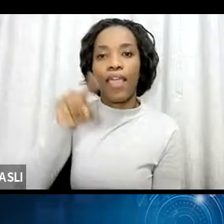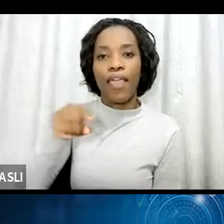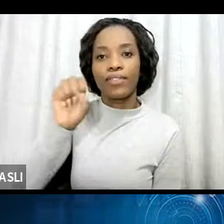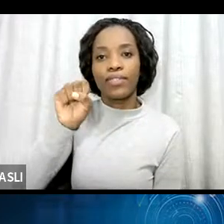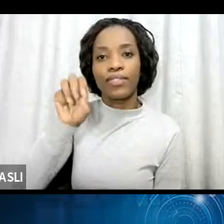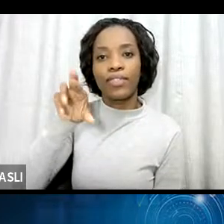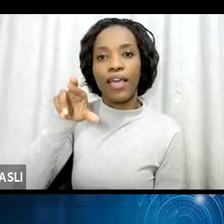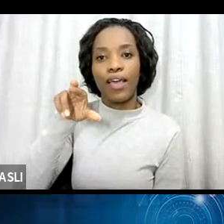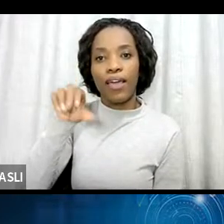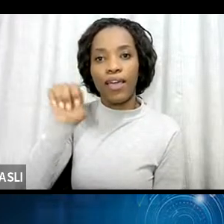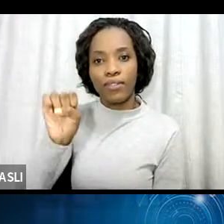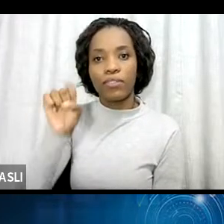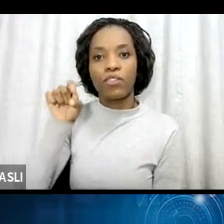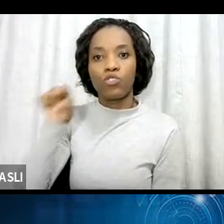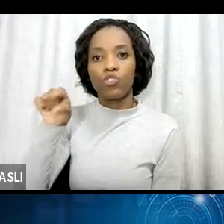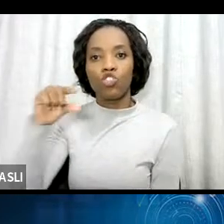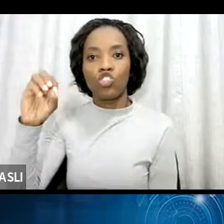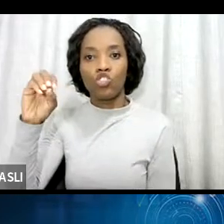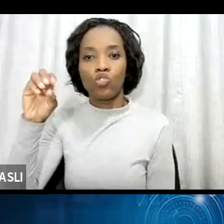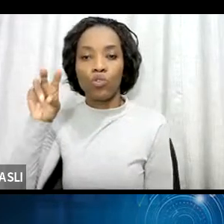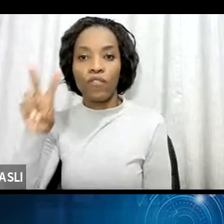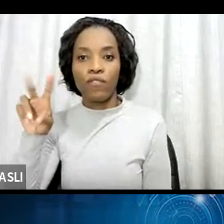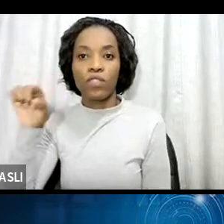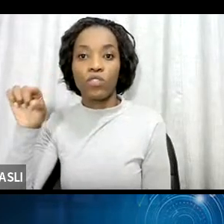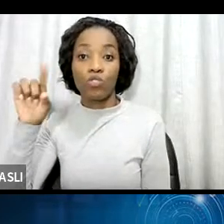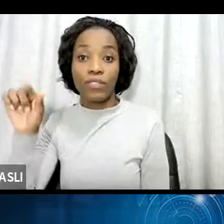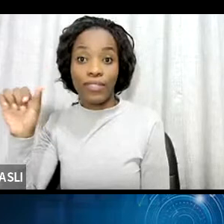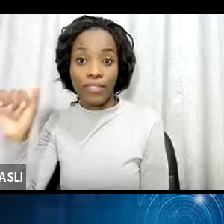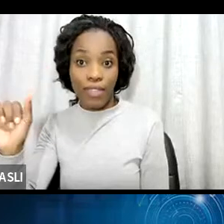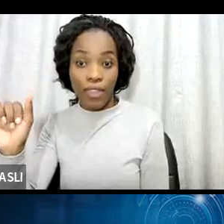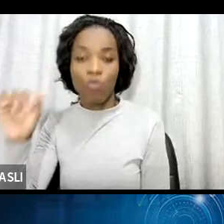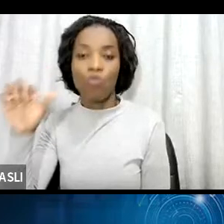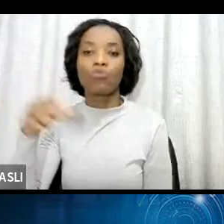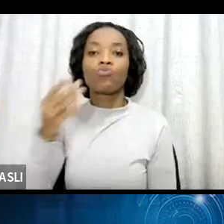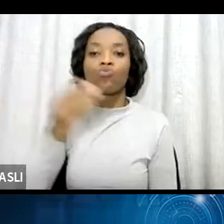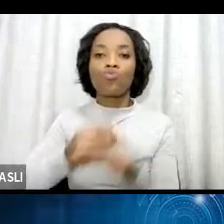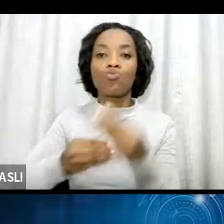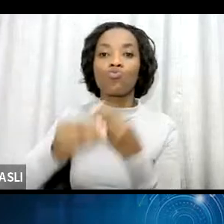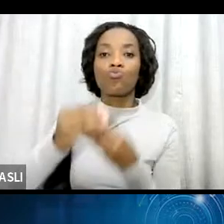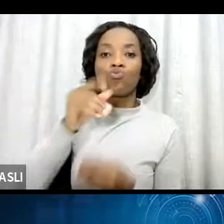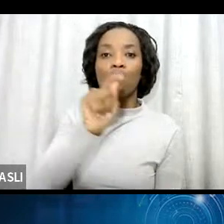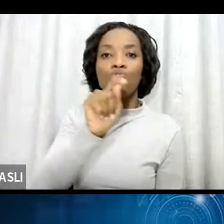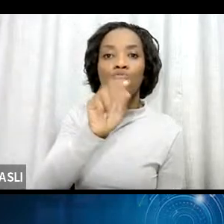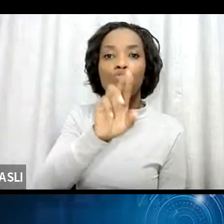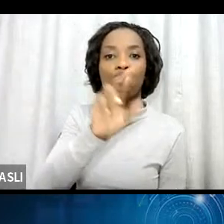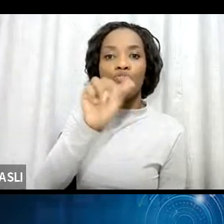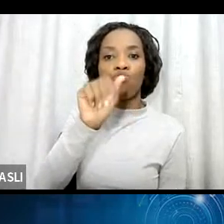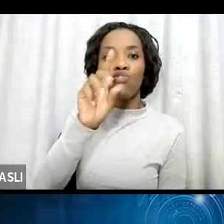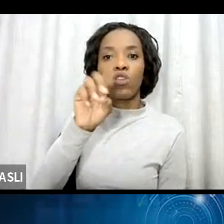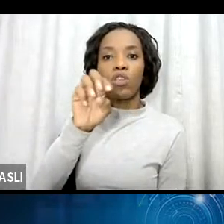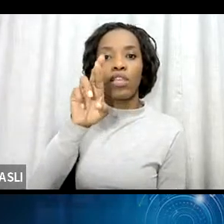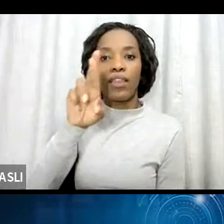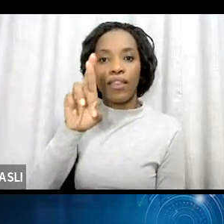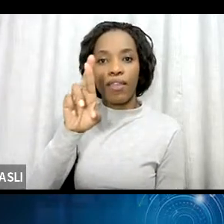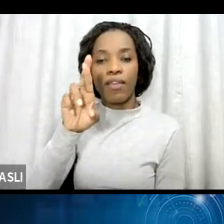traderrise@sars.gov.za. Your trader should be singular and then rise.